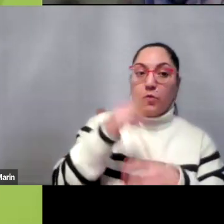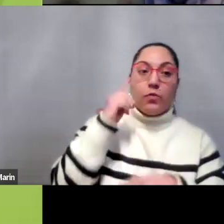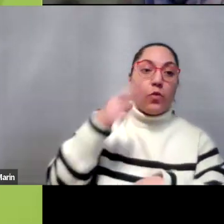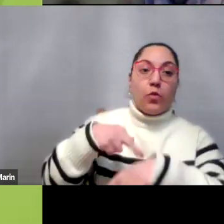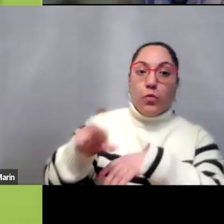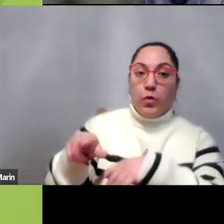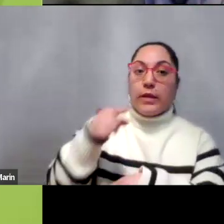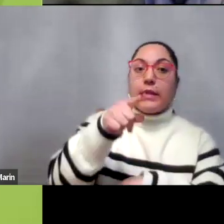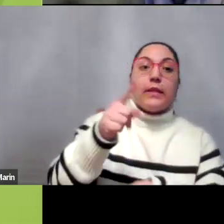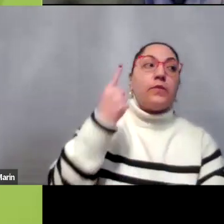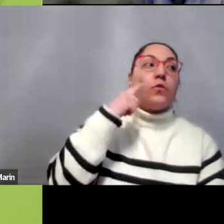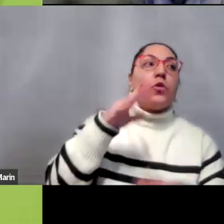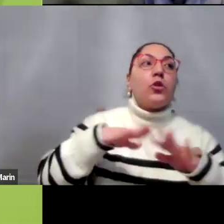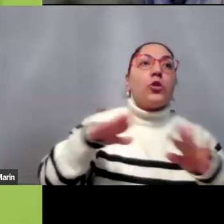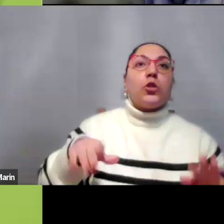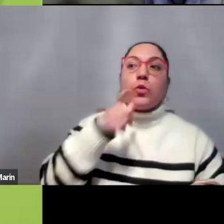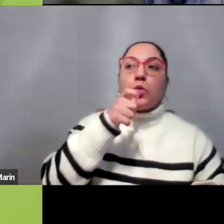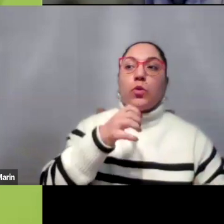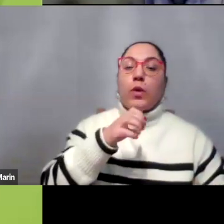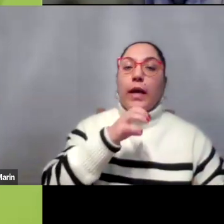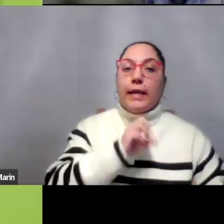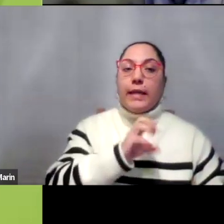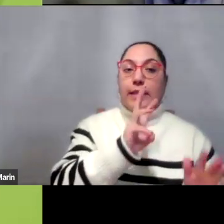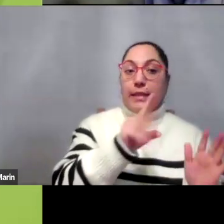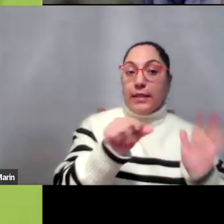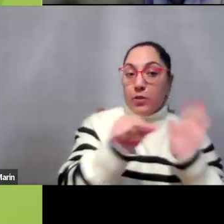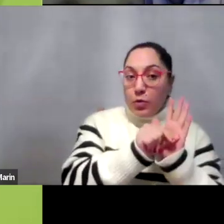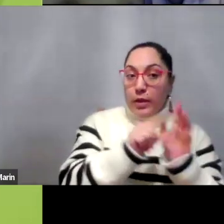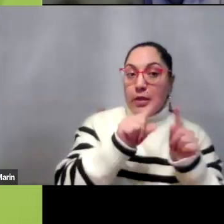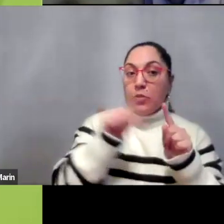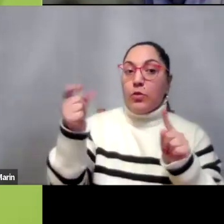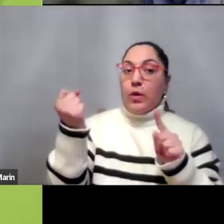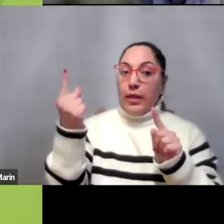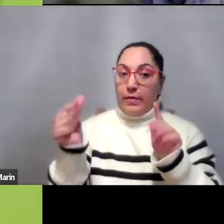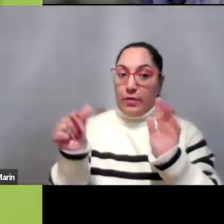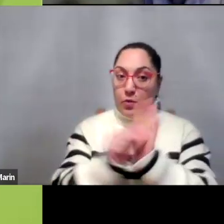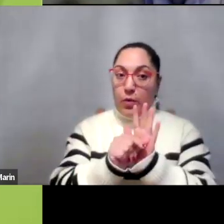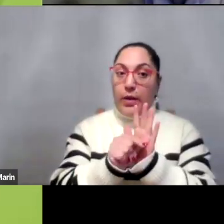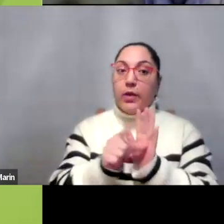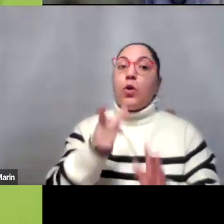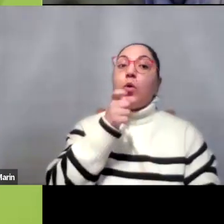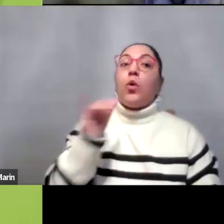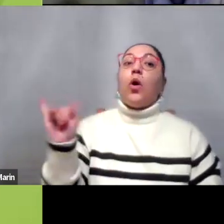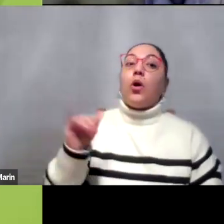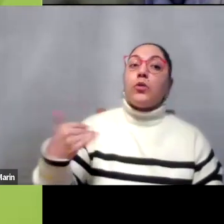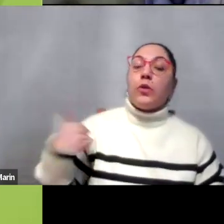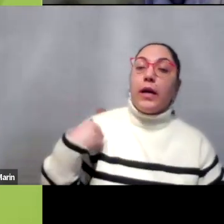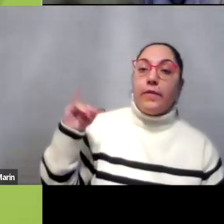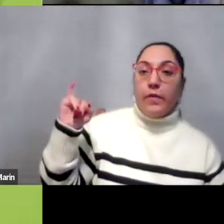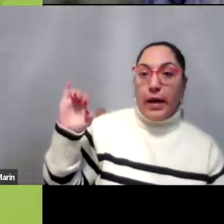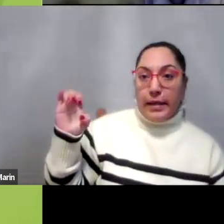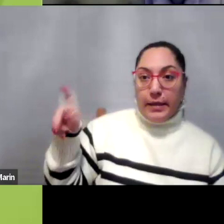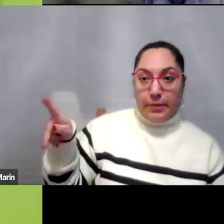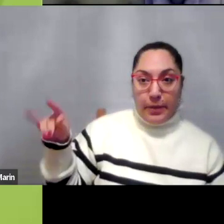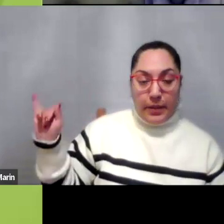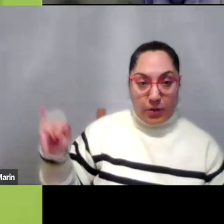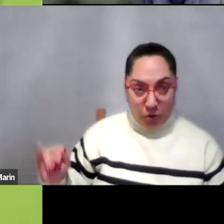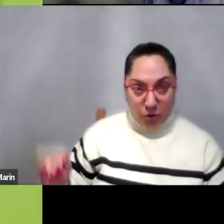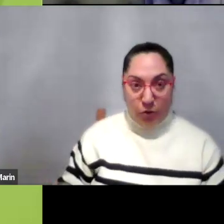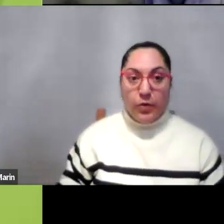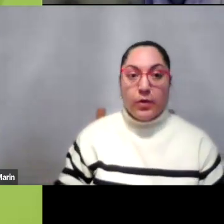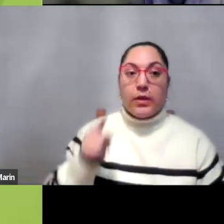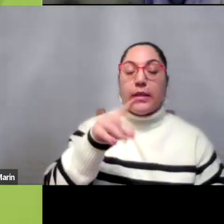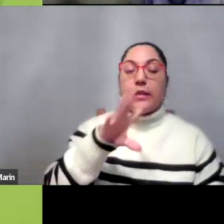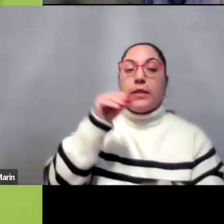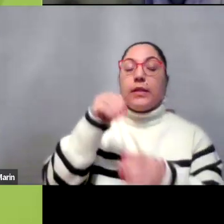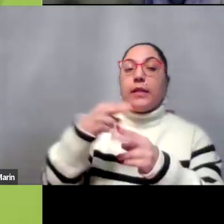about 11th grade who have an IEP with a social emotional disability code on it. And this is the RICA